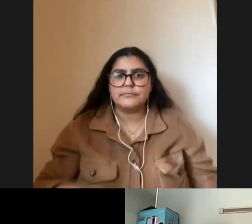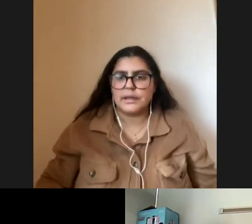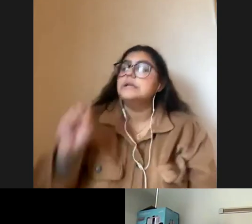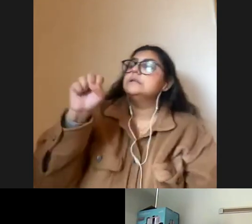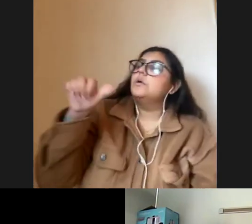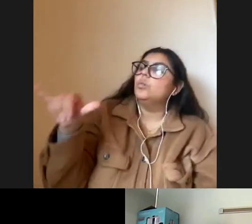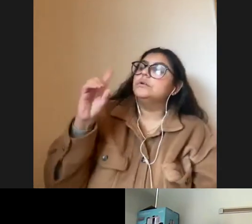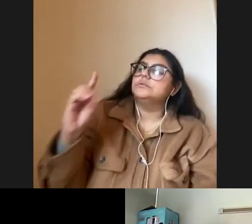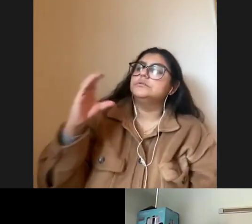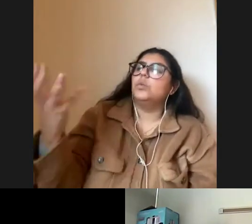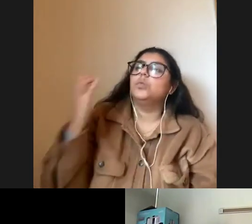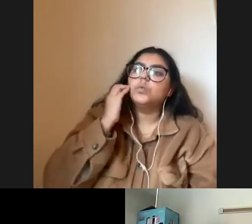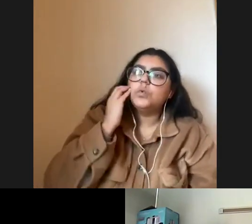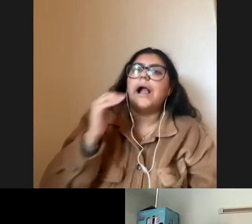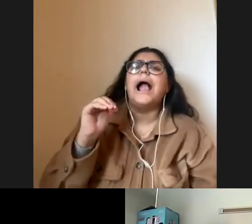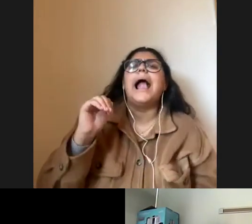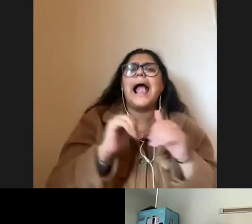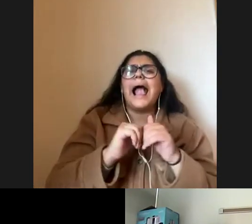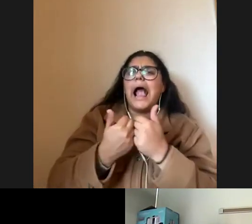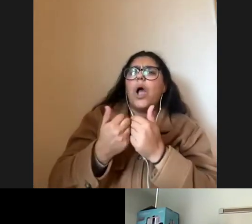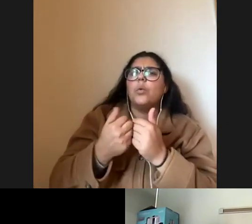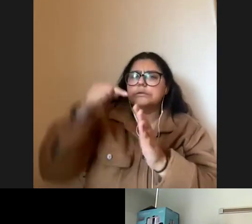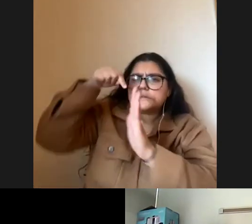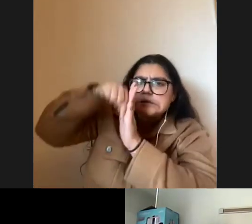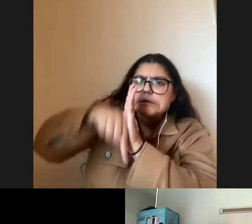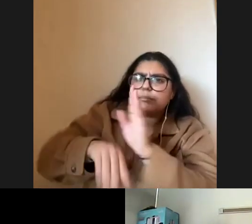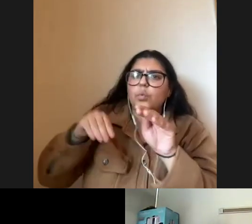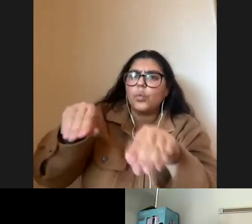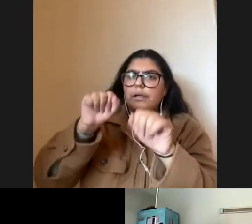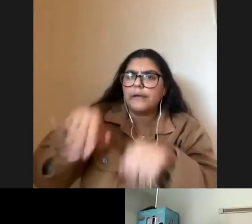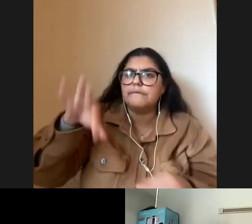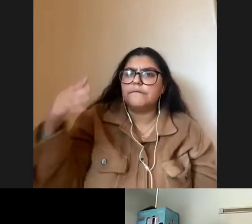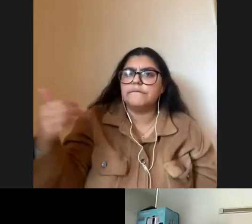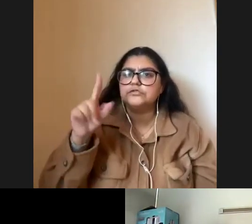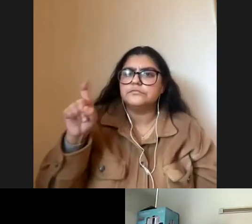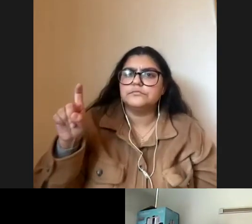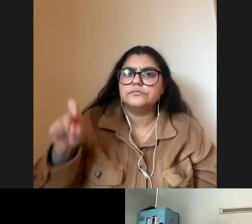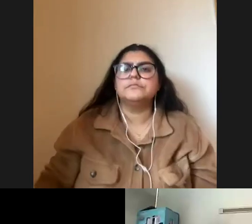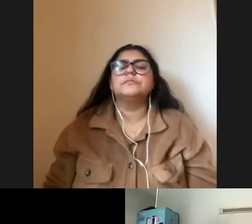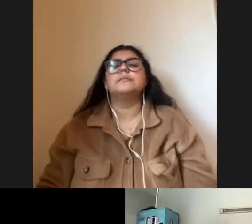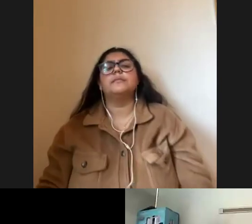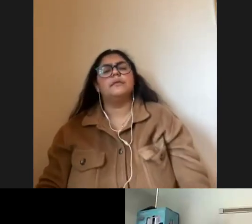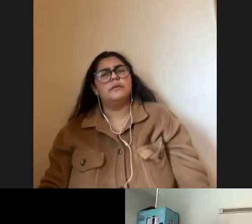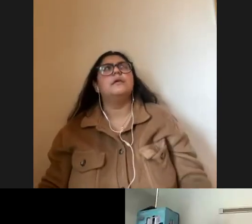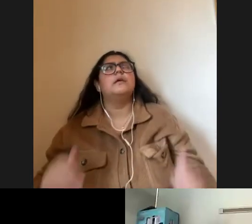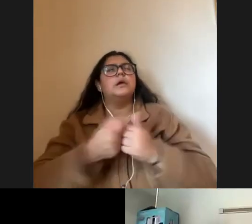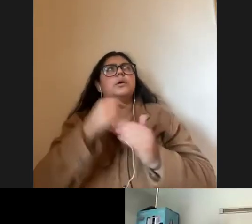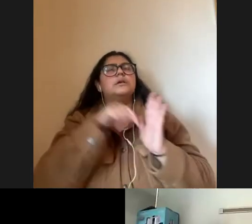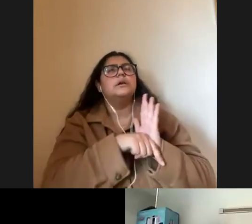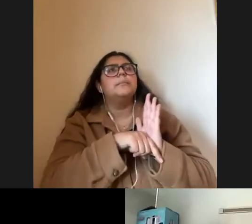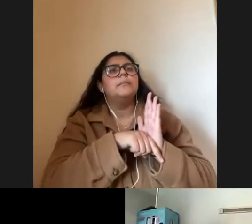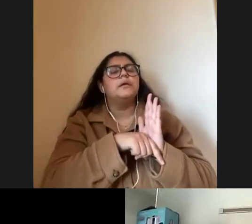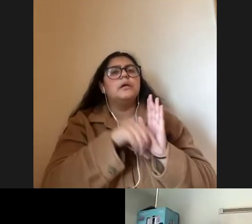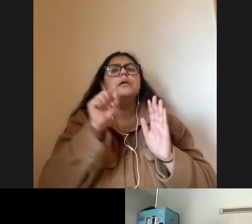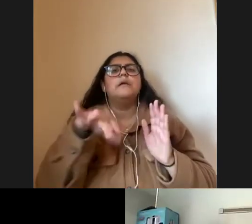would like to know, how deep in the ocean can we find fish? Ooh, yeah. How deep? So you can find